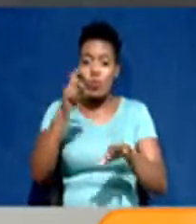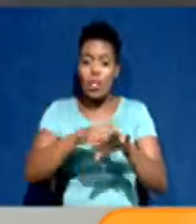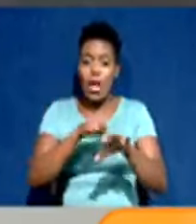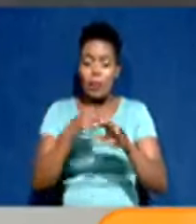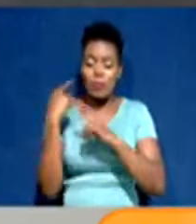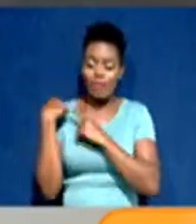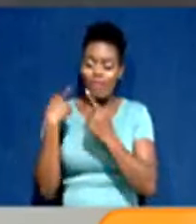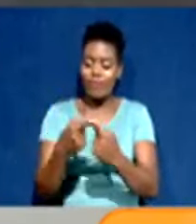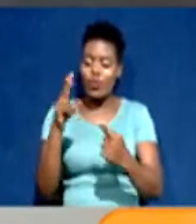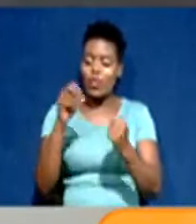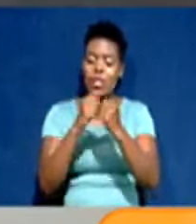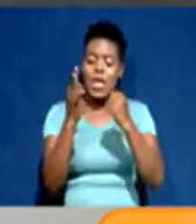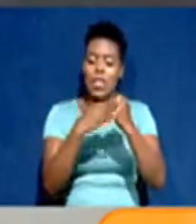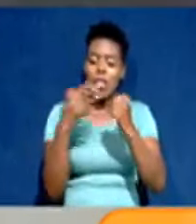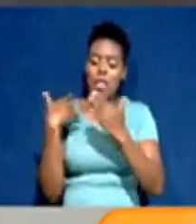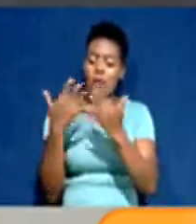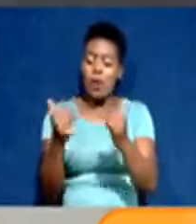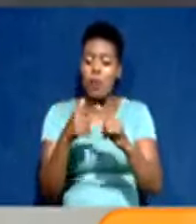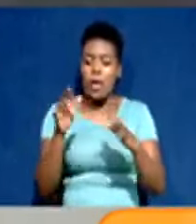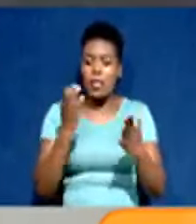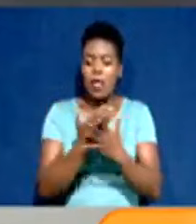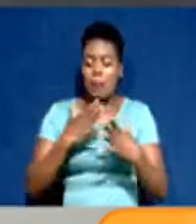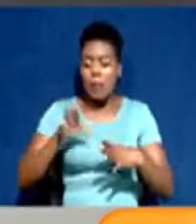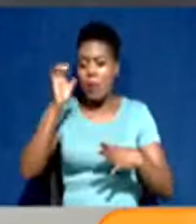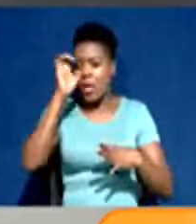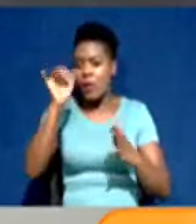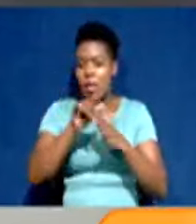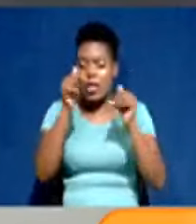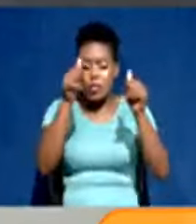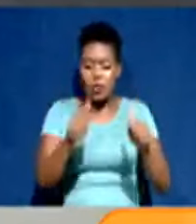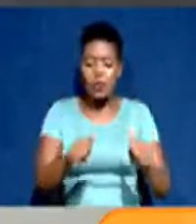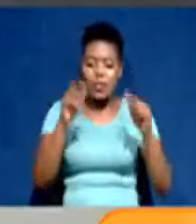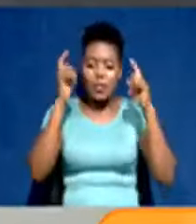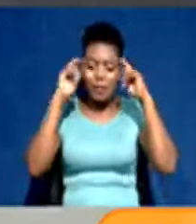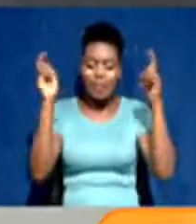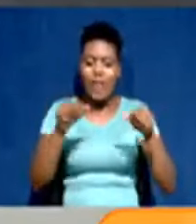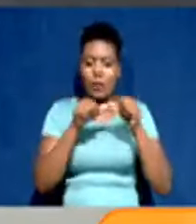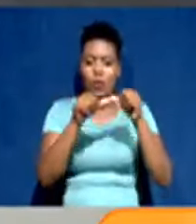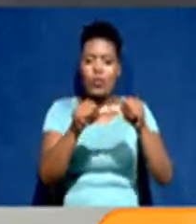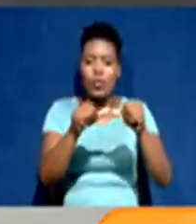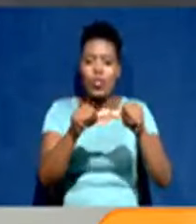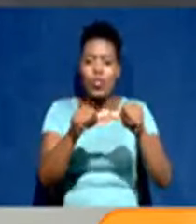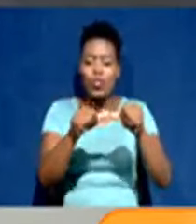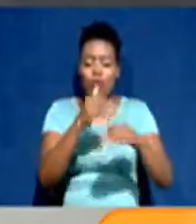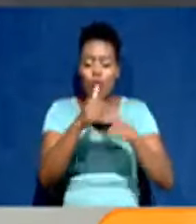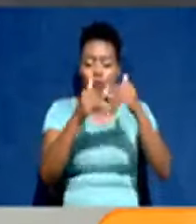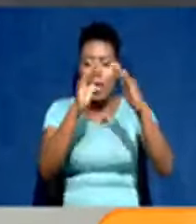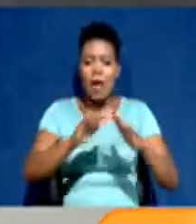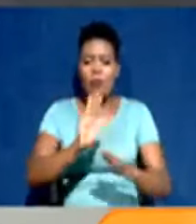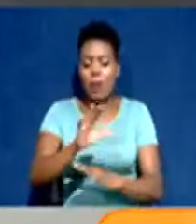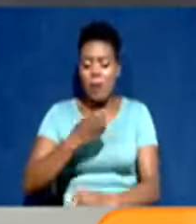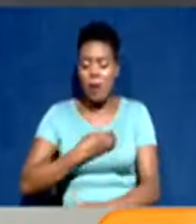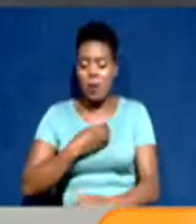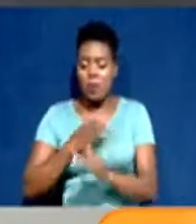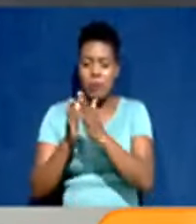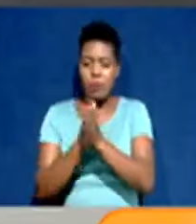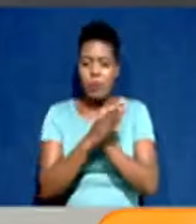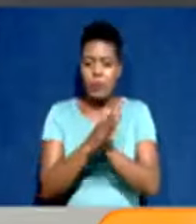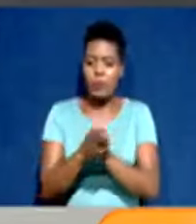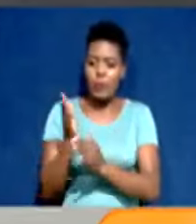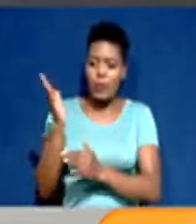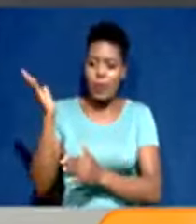since the year 2018, but some of them ignored the notice and had rent arrears of up to 500,000 shillings. Francis Mtalaki has